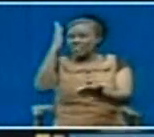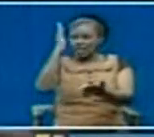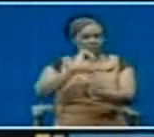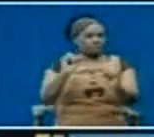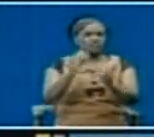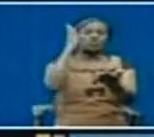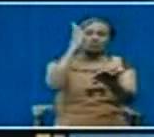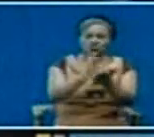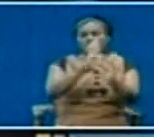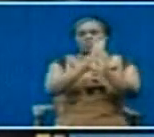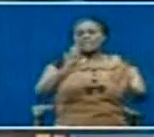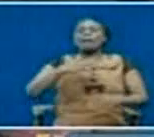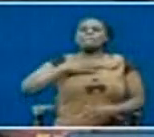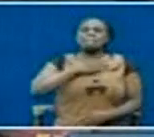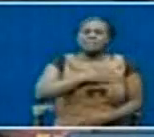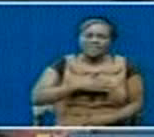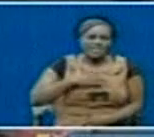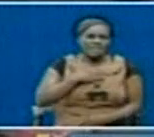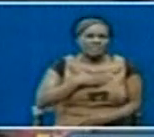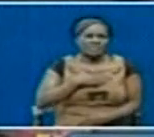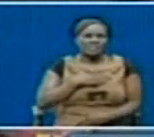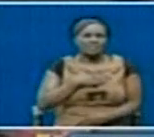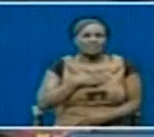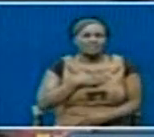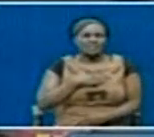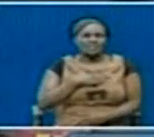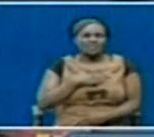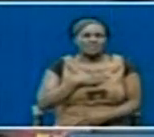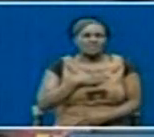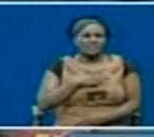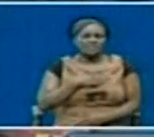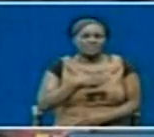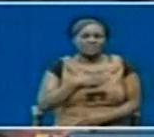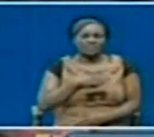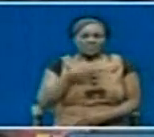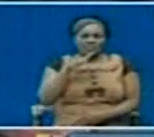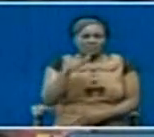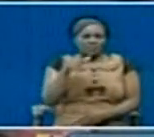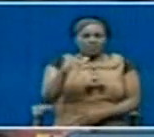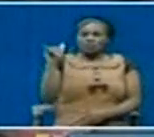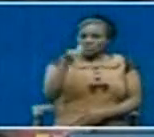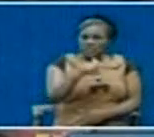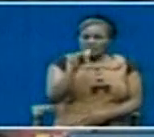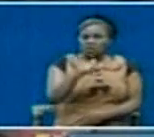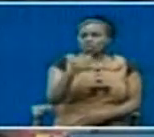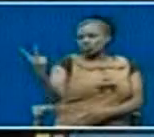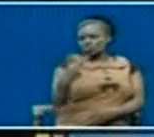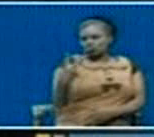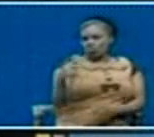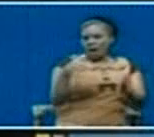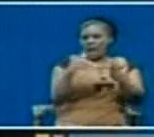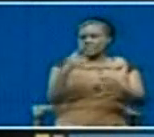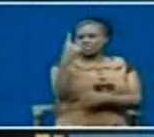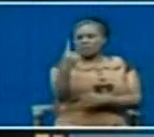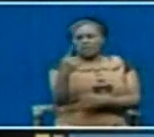And therefore, please. Ahmed Nasir is insisting you stay. He wants you to stay. No. Chris, you gotta stay. No, it will be two against one. We